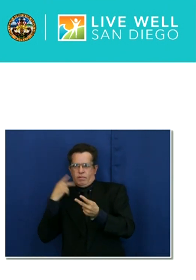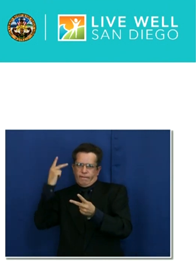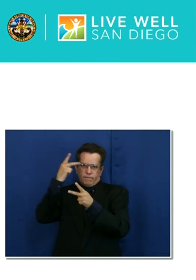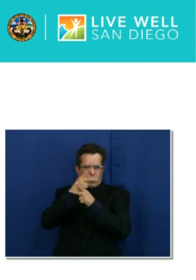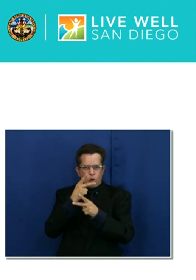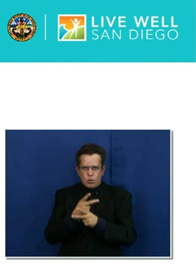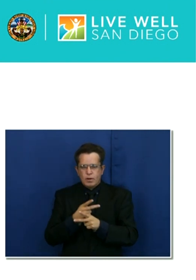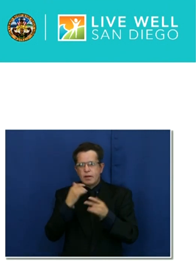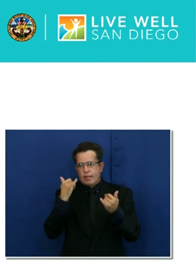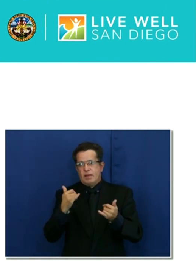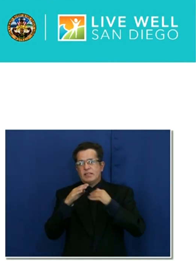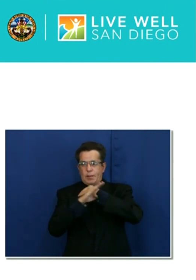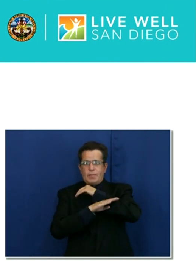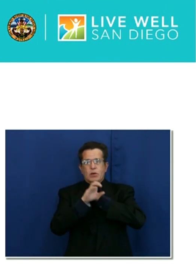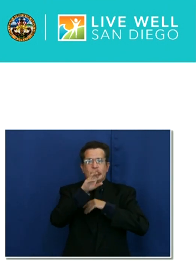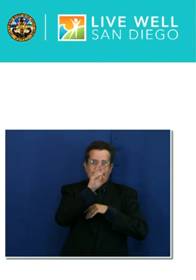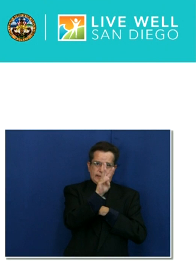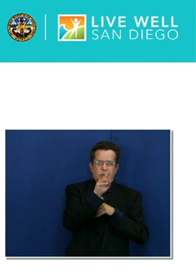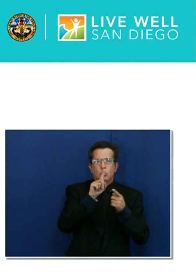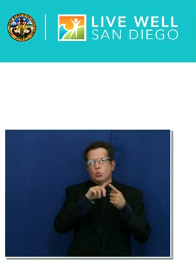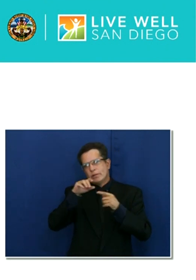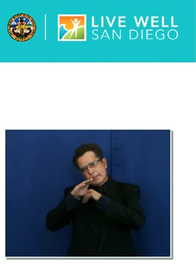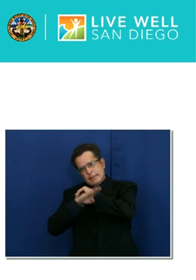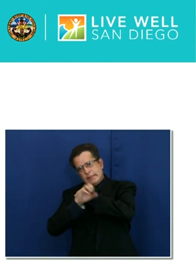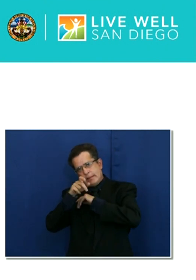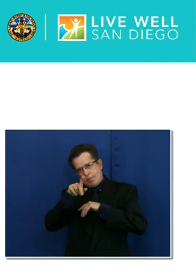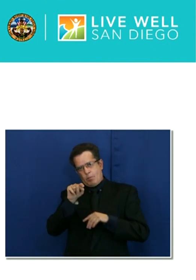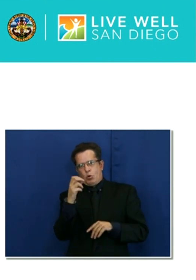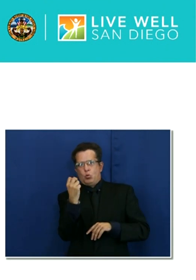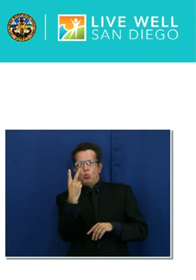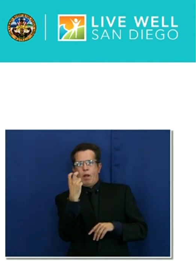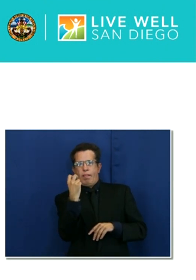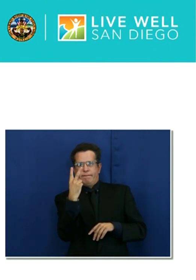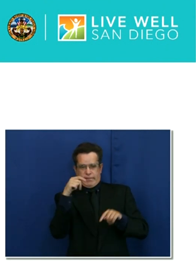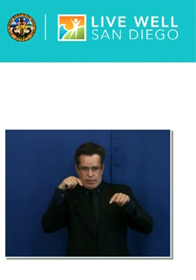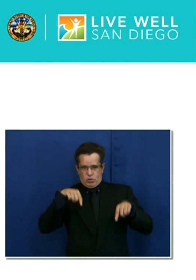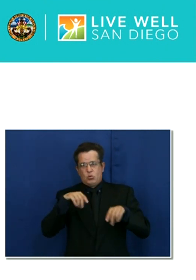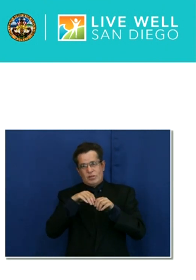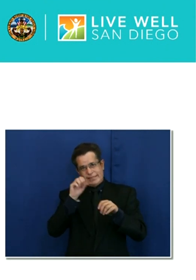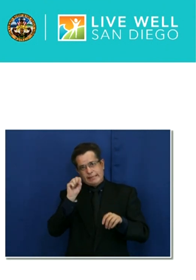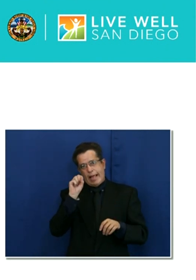6th to September 12th, San Diego County has had